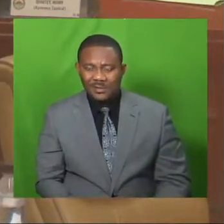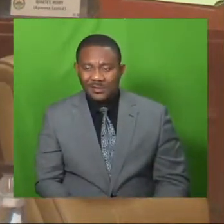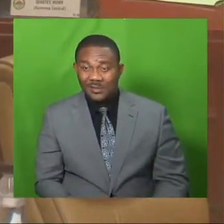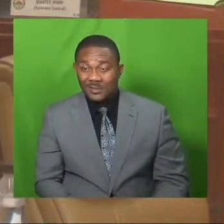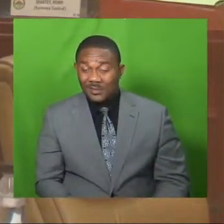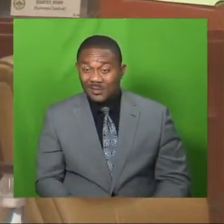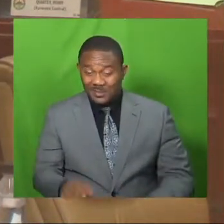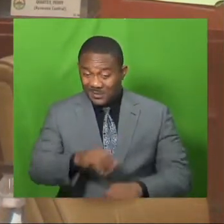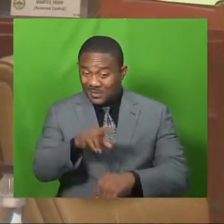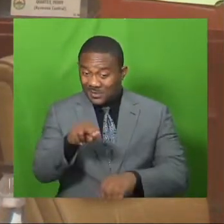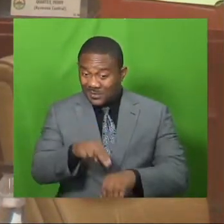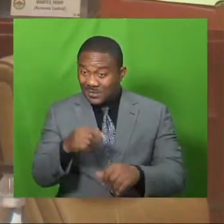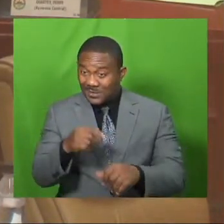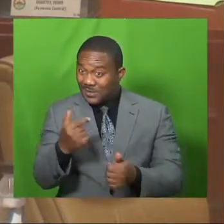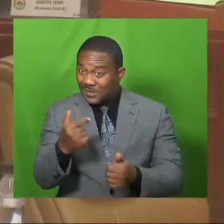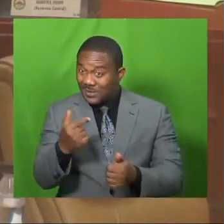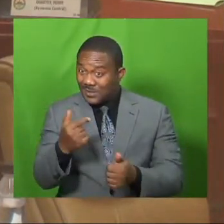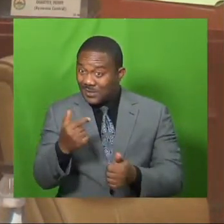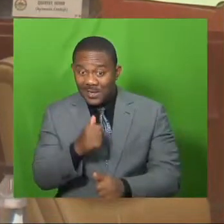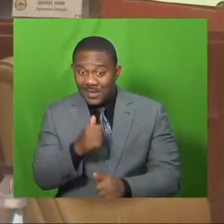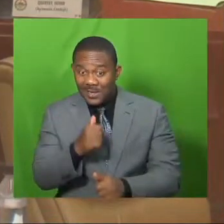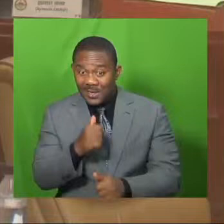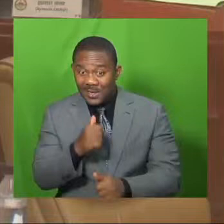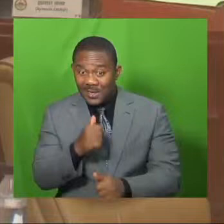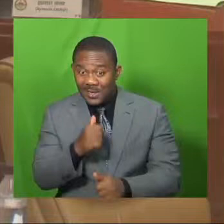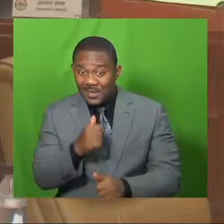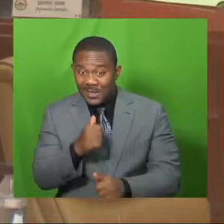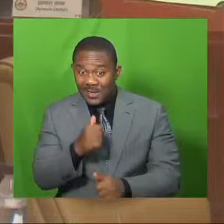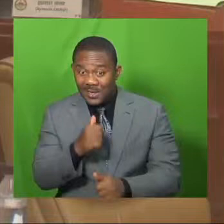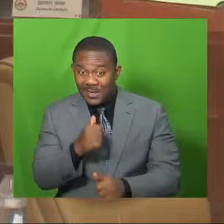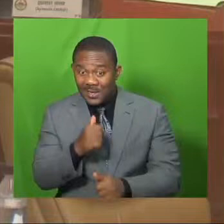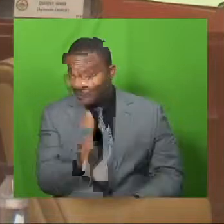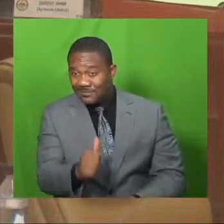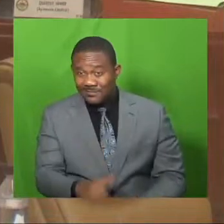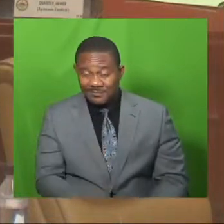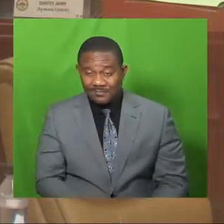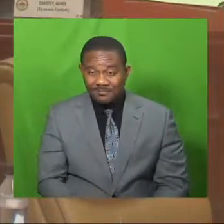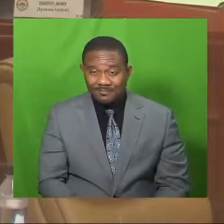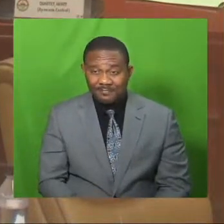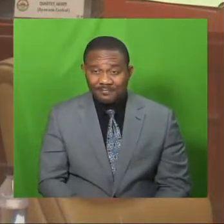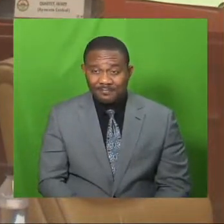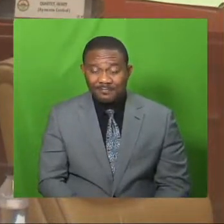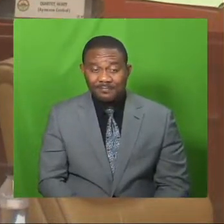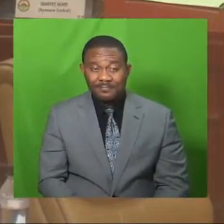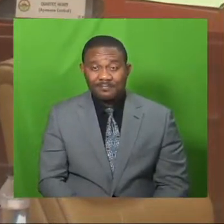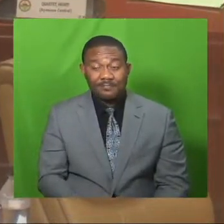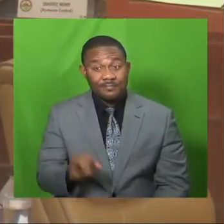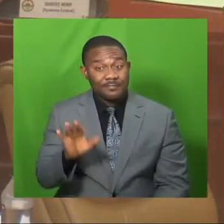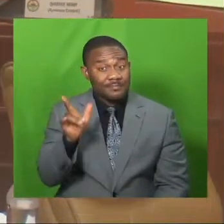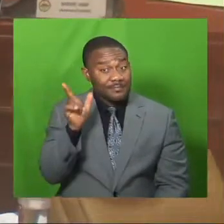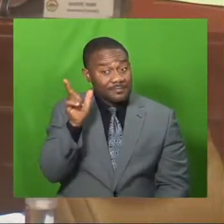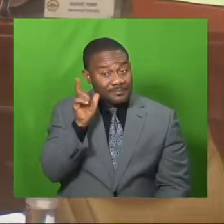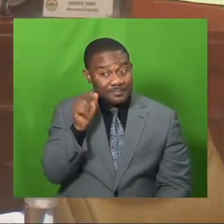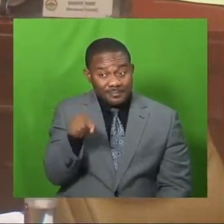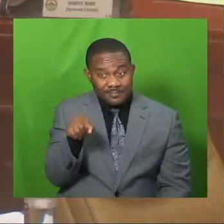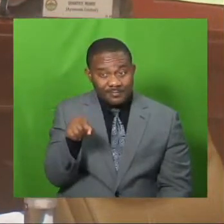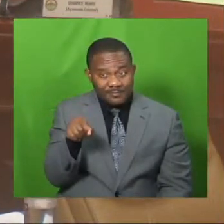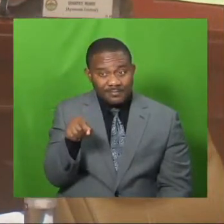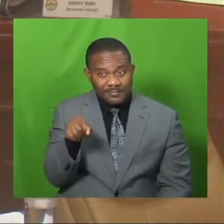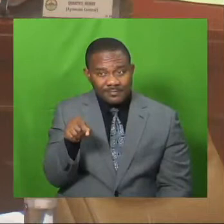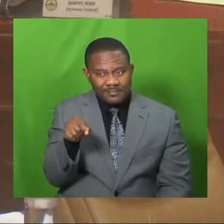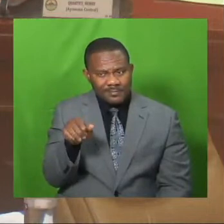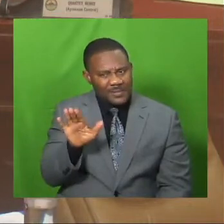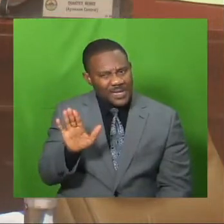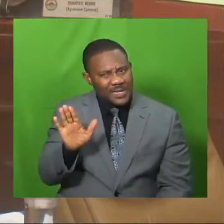cemetery. And if you care to listen to the president, the primordial